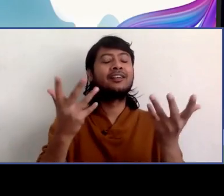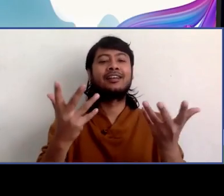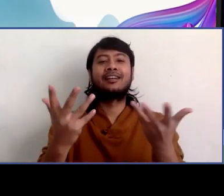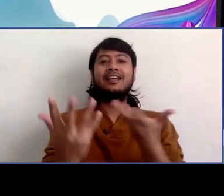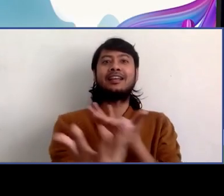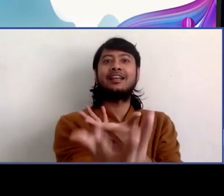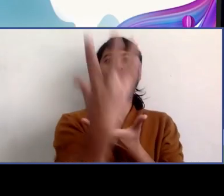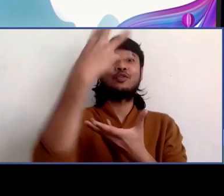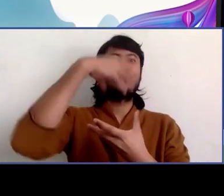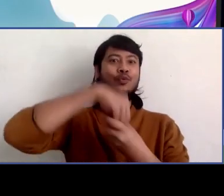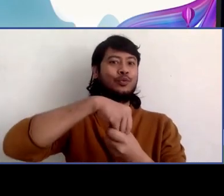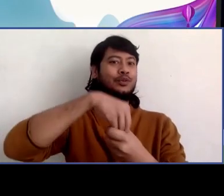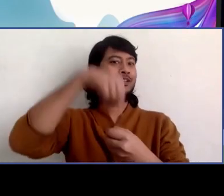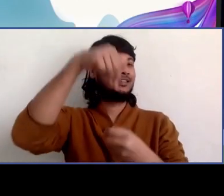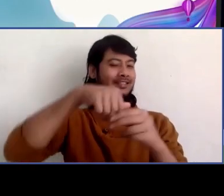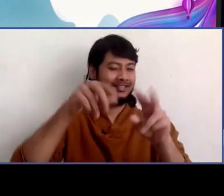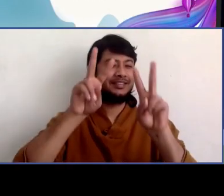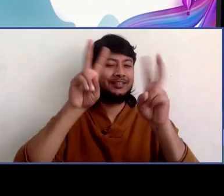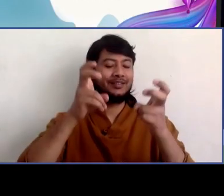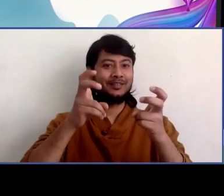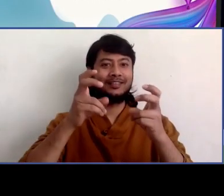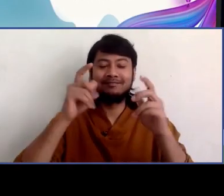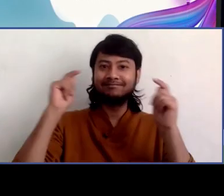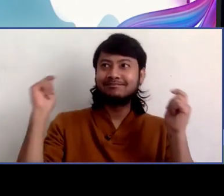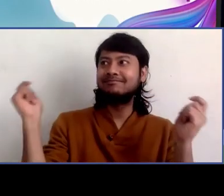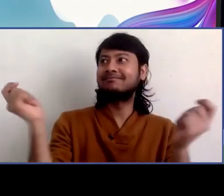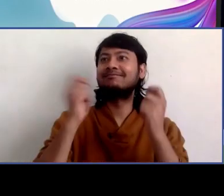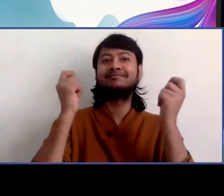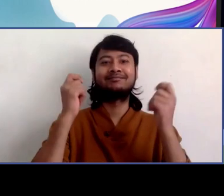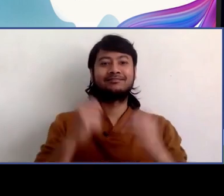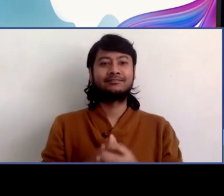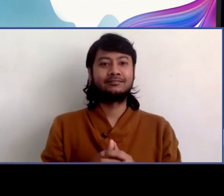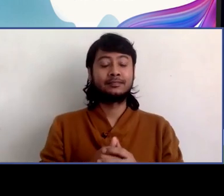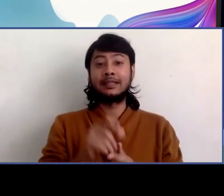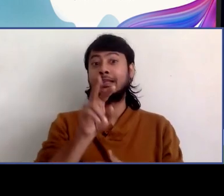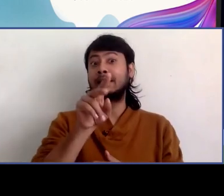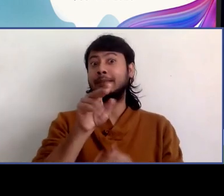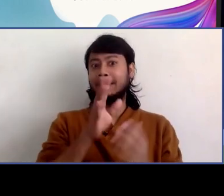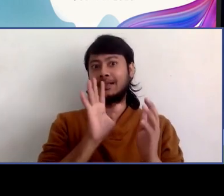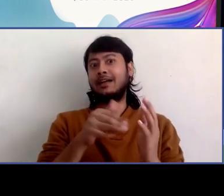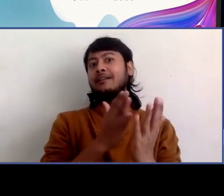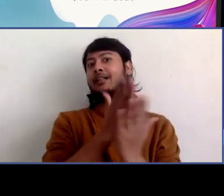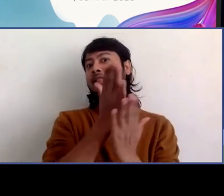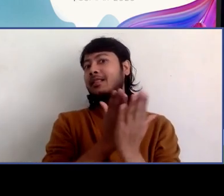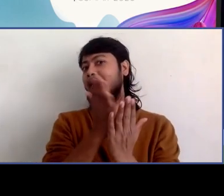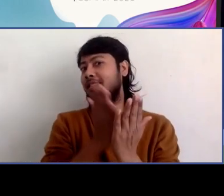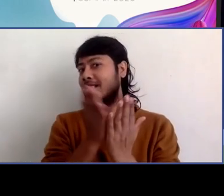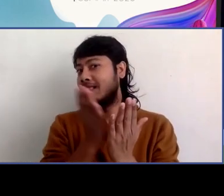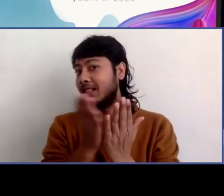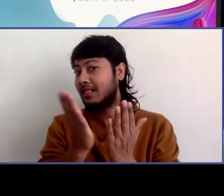That inclusion that can have many, many meanings. And to me,